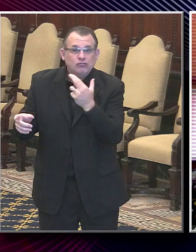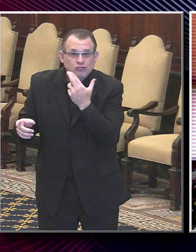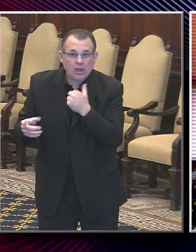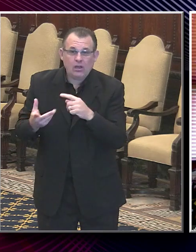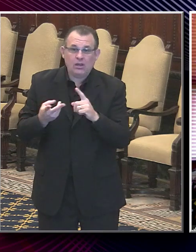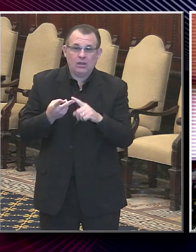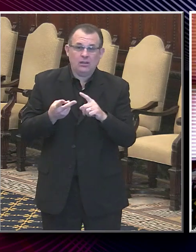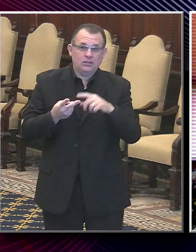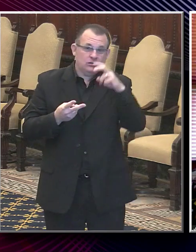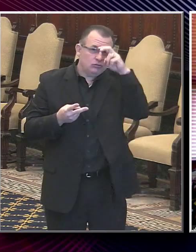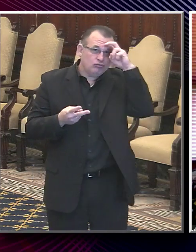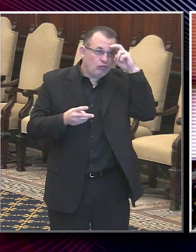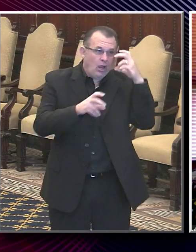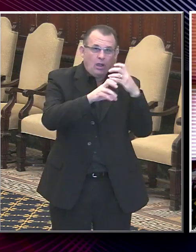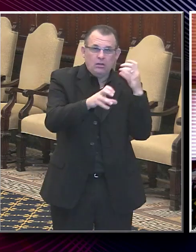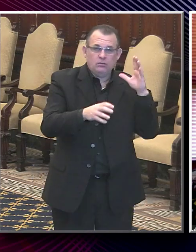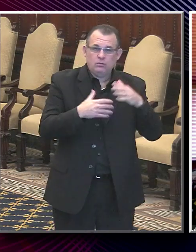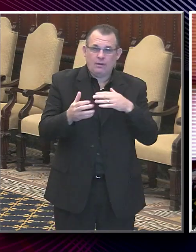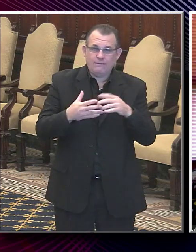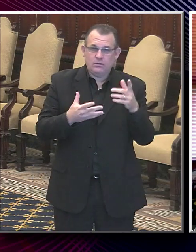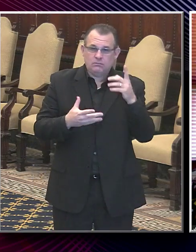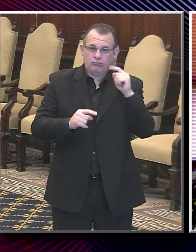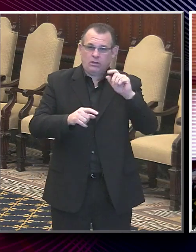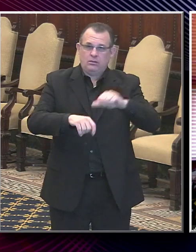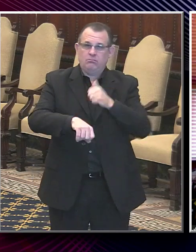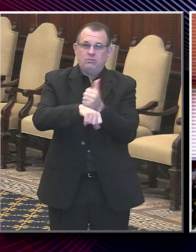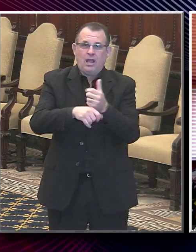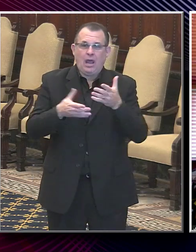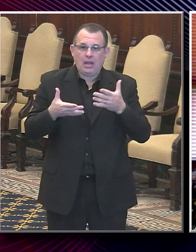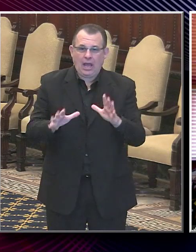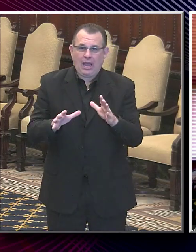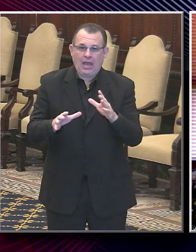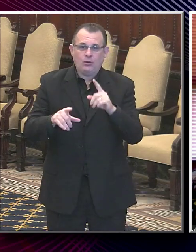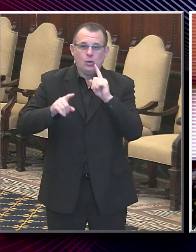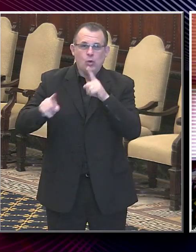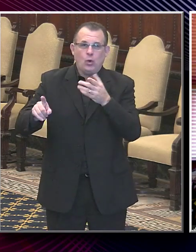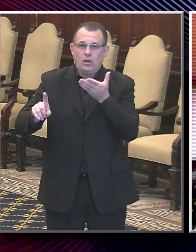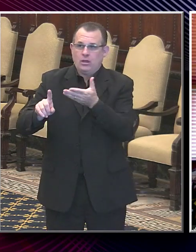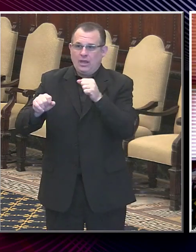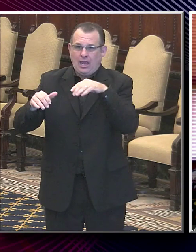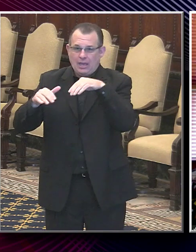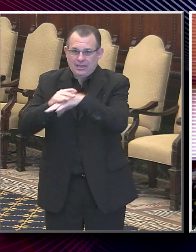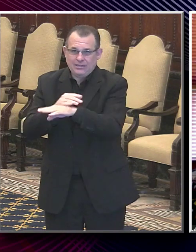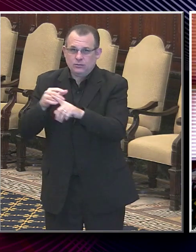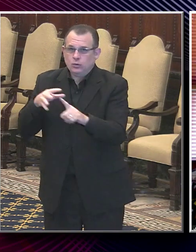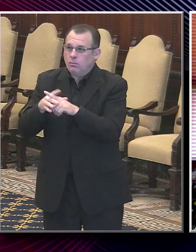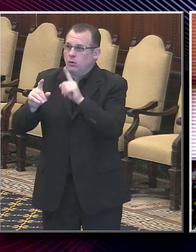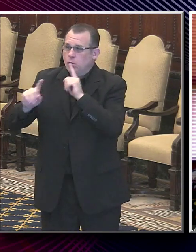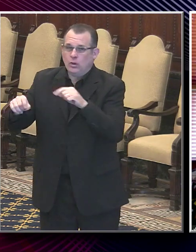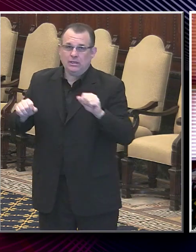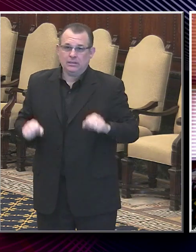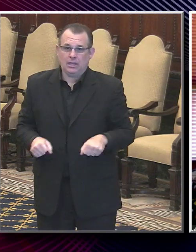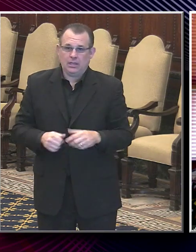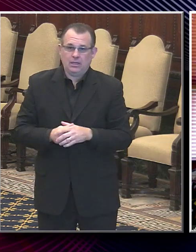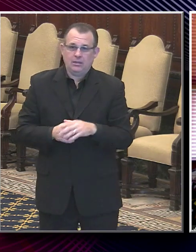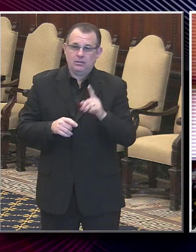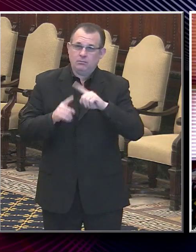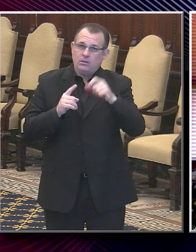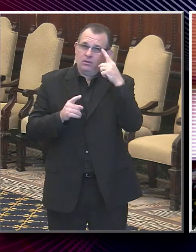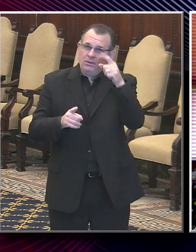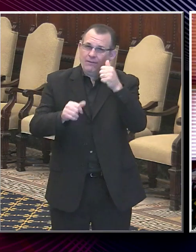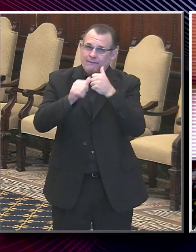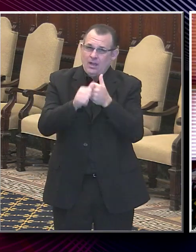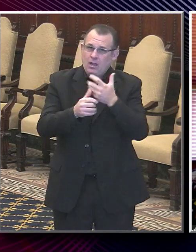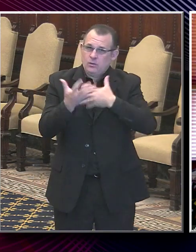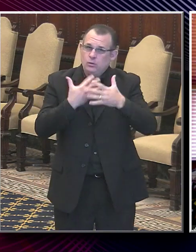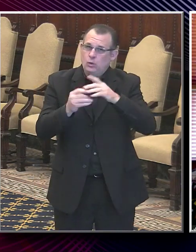vendors, allowing that activity to resume, subject to general social distancing requirements. Dine-in